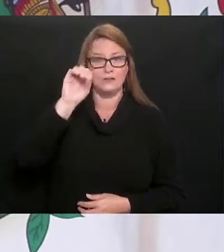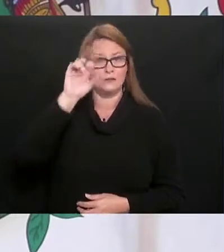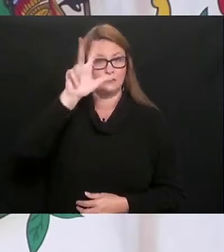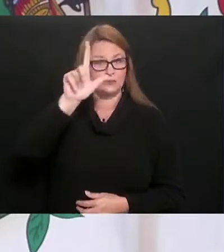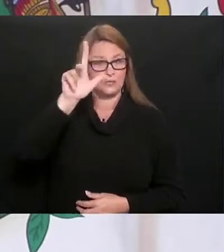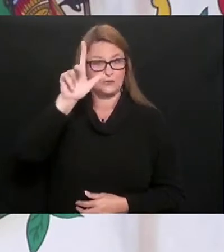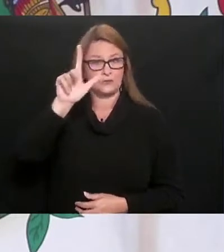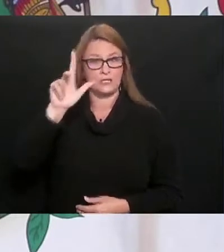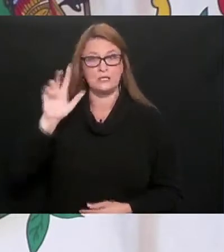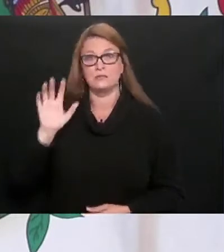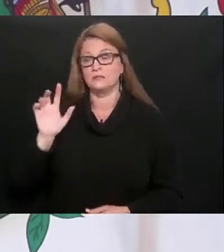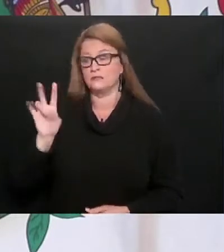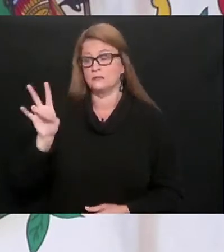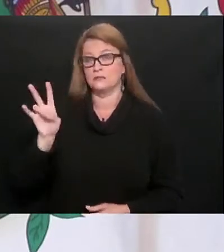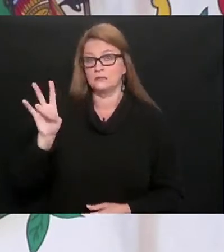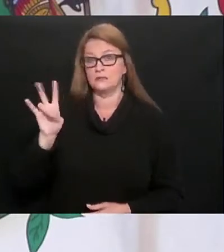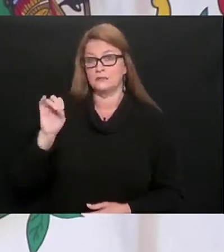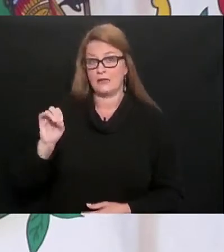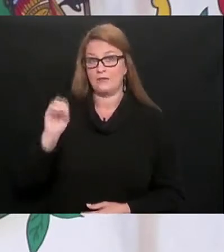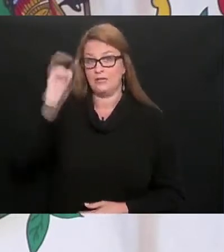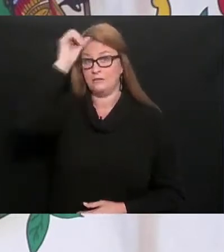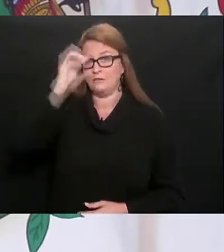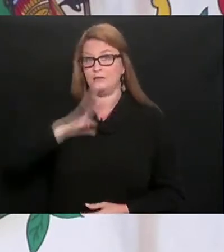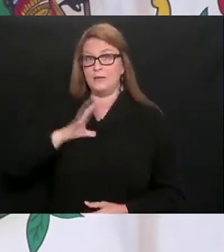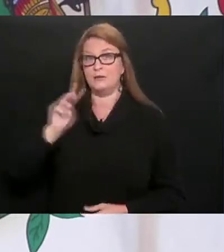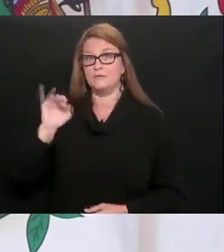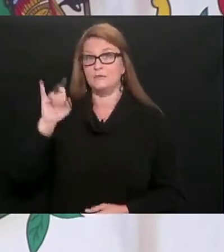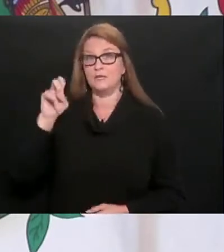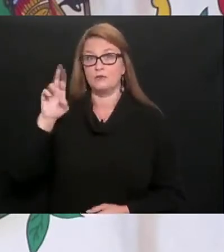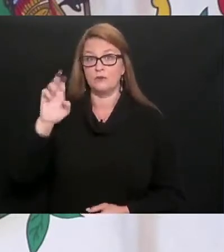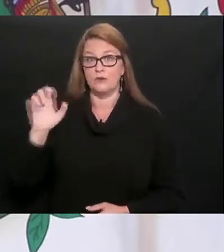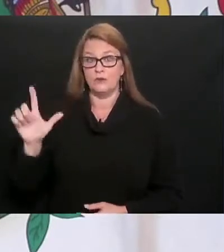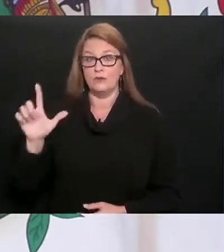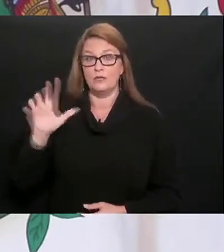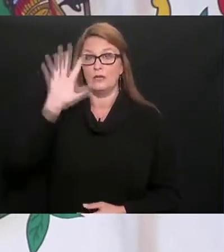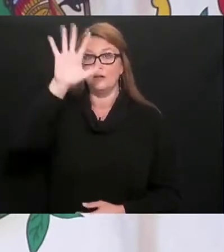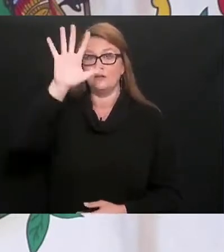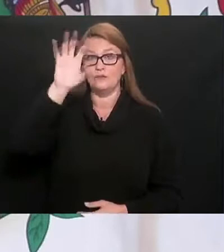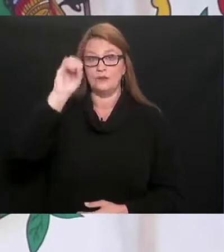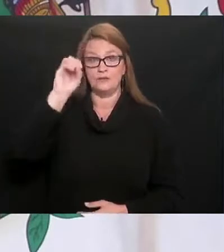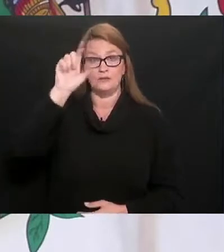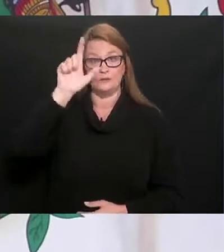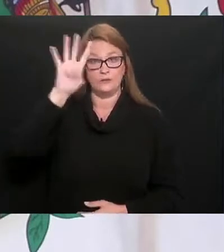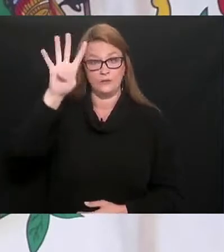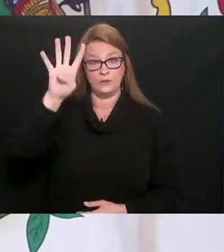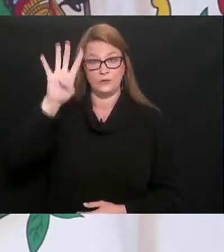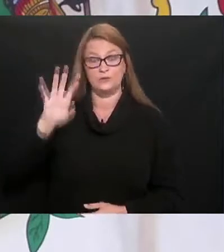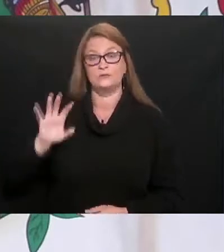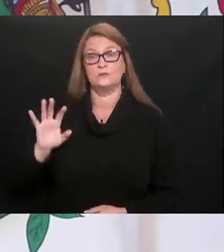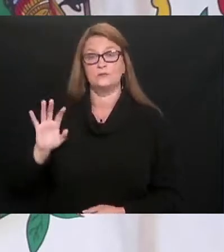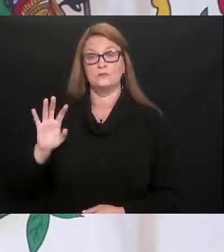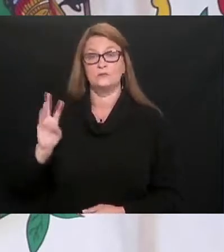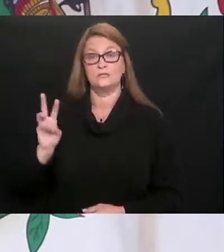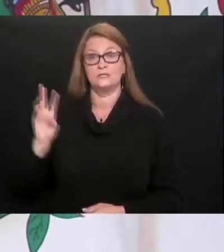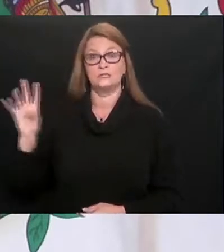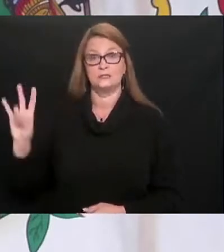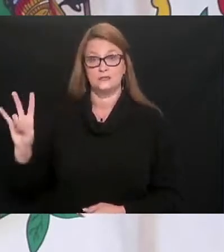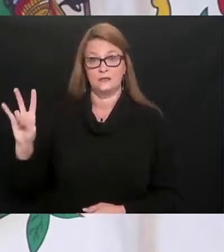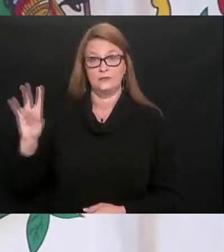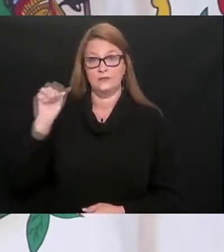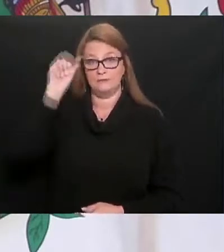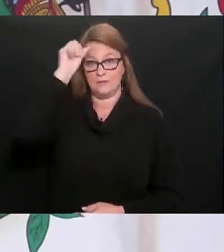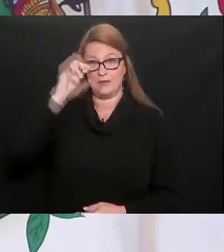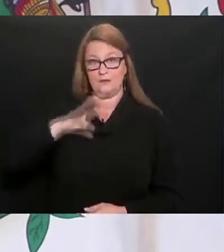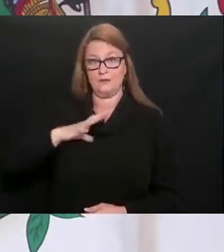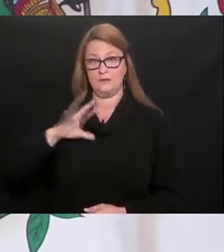5,023rd death, a 70-year-old male from Mineral County. The 5,024th death, a 67-year-old